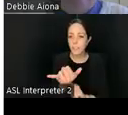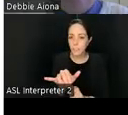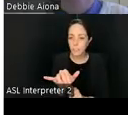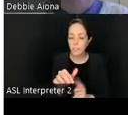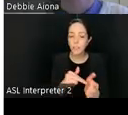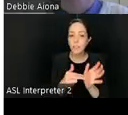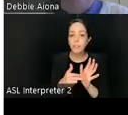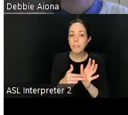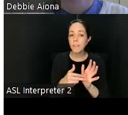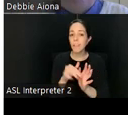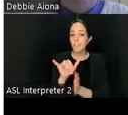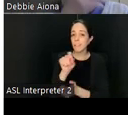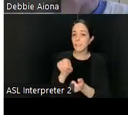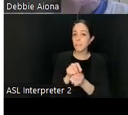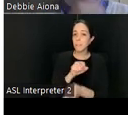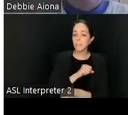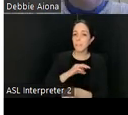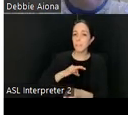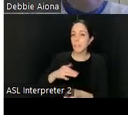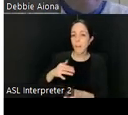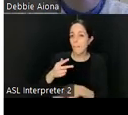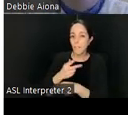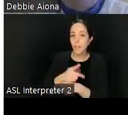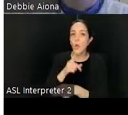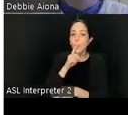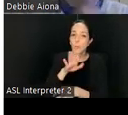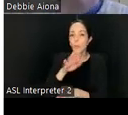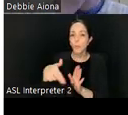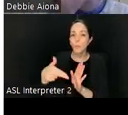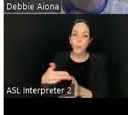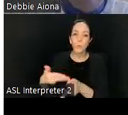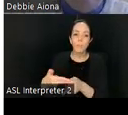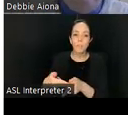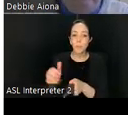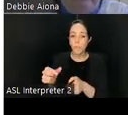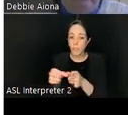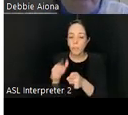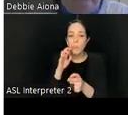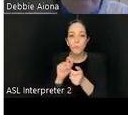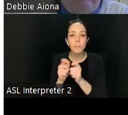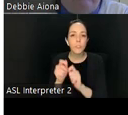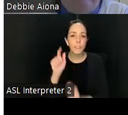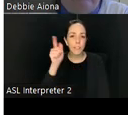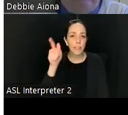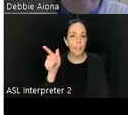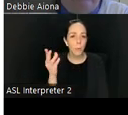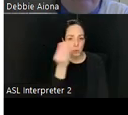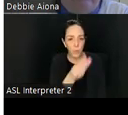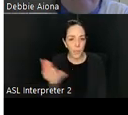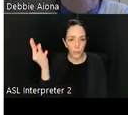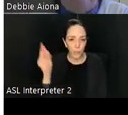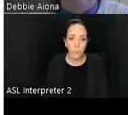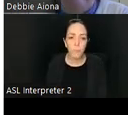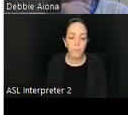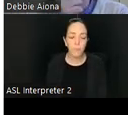that reports to the oversight board is being figured out in another subcommittee. So that term may be changed later on, just in case anyone's watching along and a little